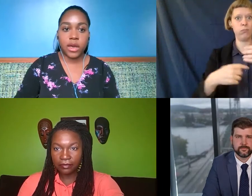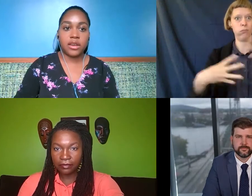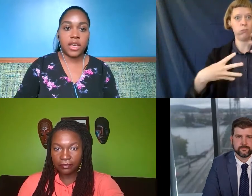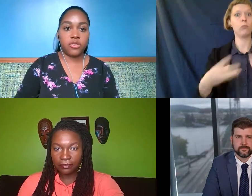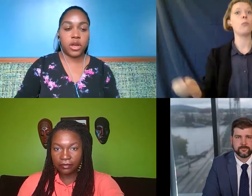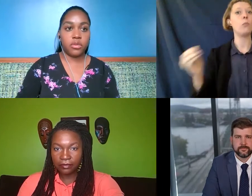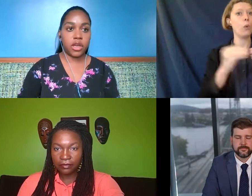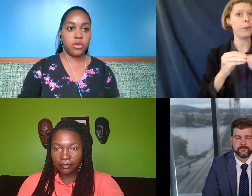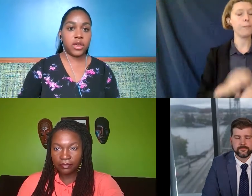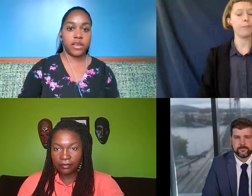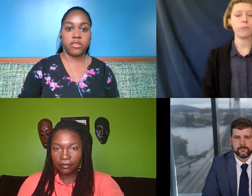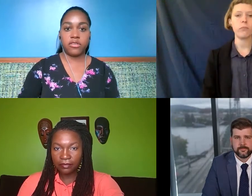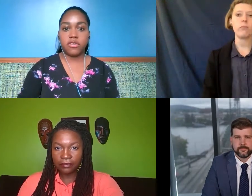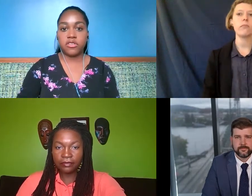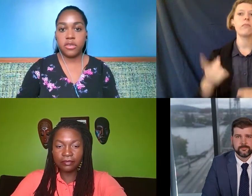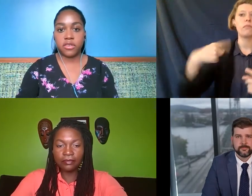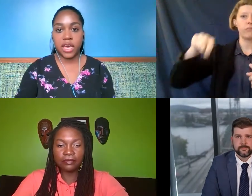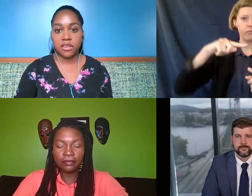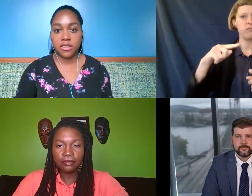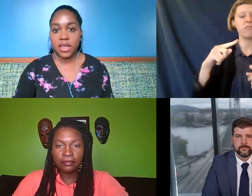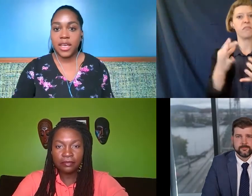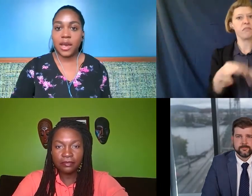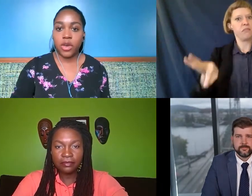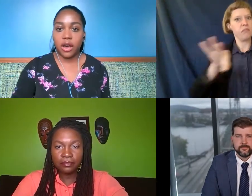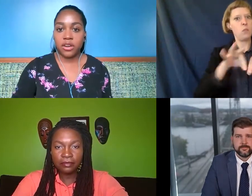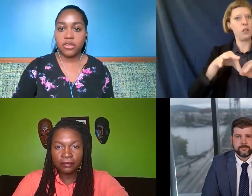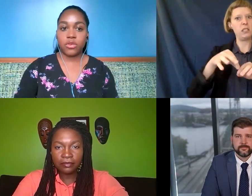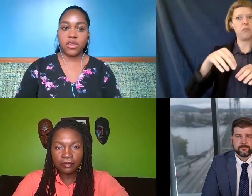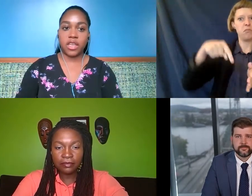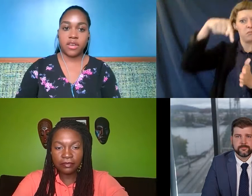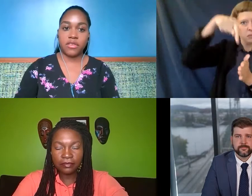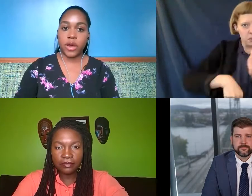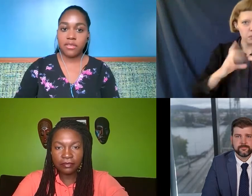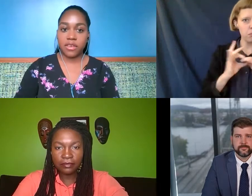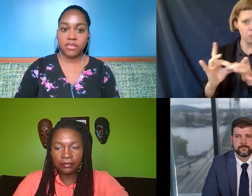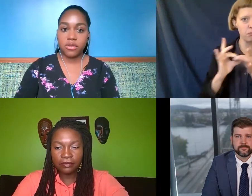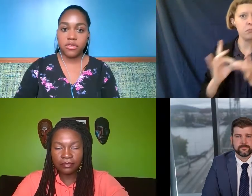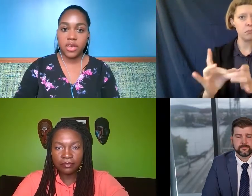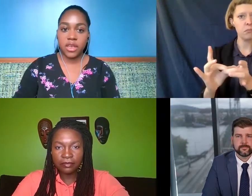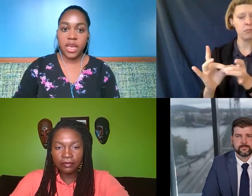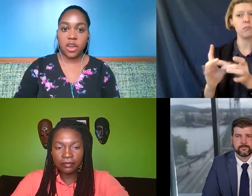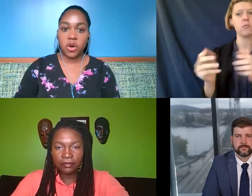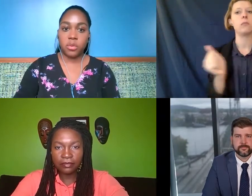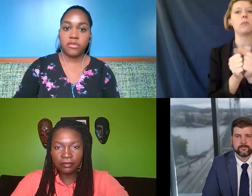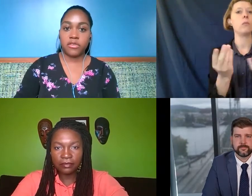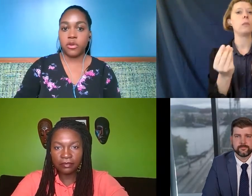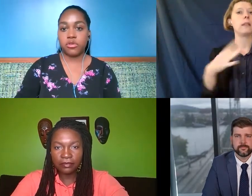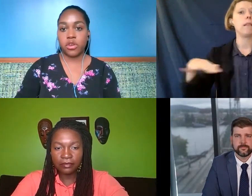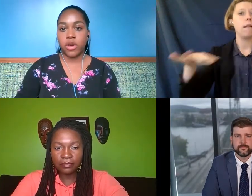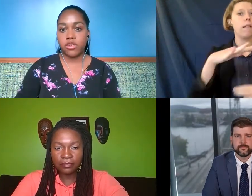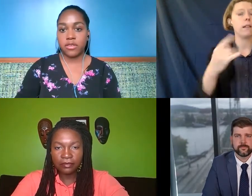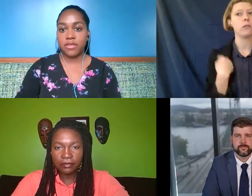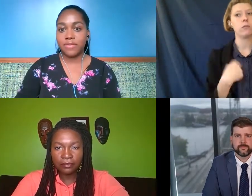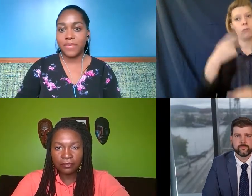we recognize their unbreakable connections to this land, and we honor the resilience of their ancestors and hope for